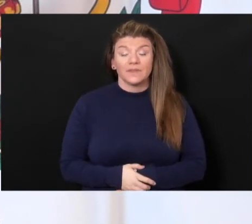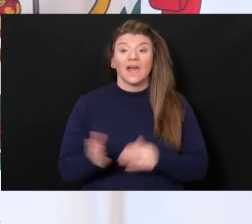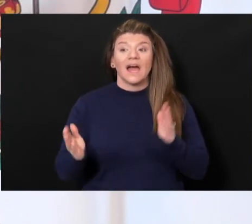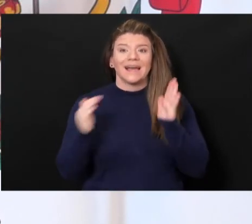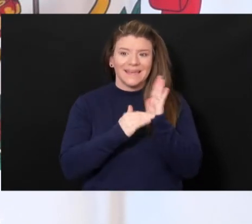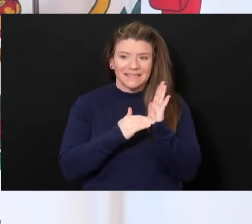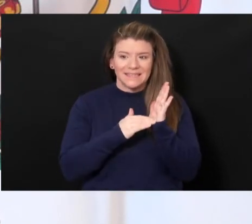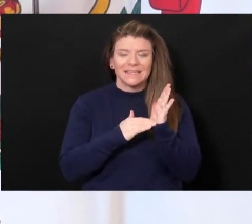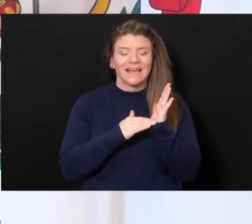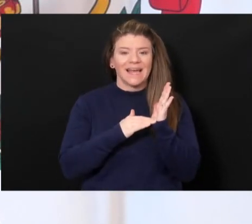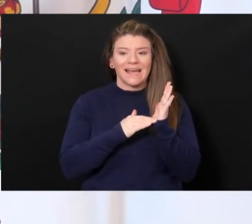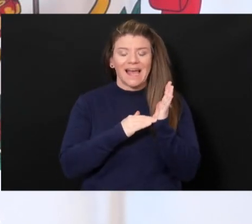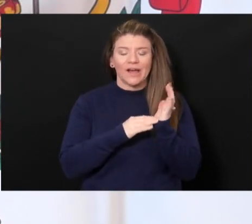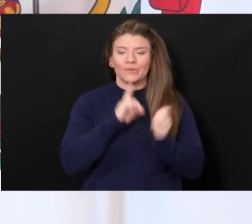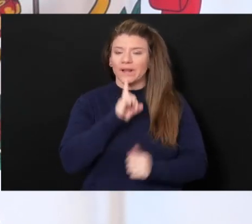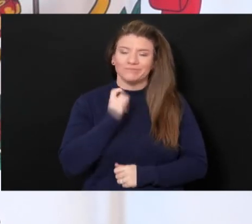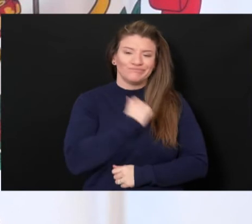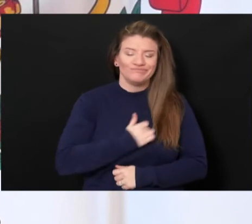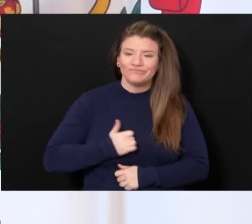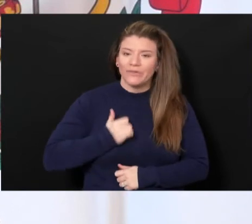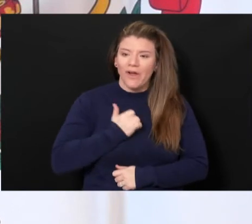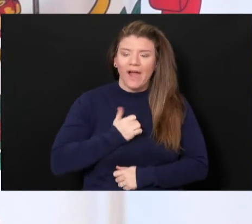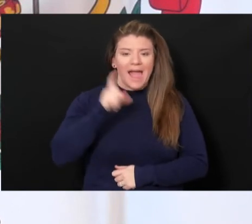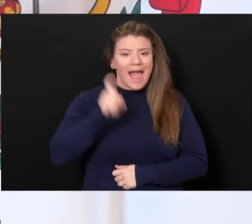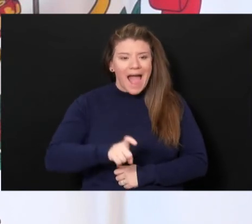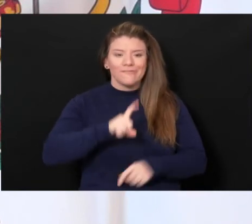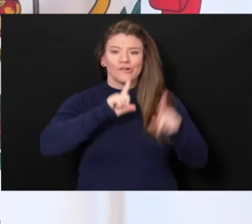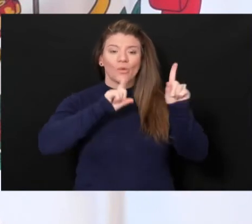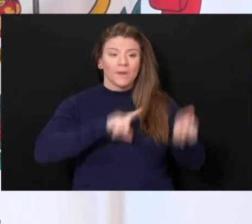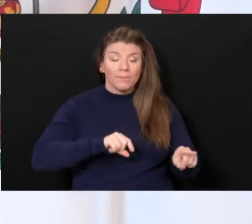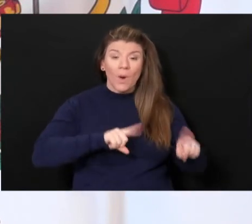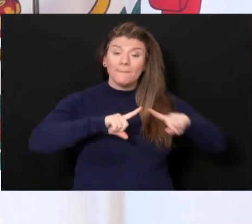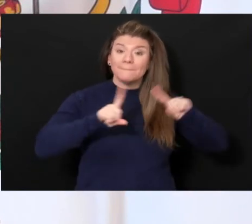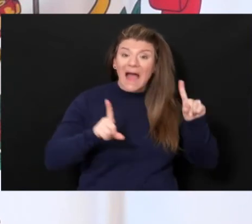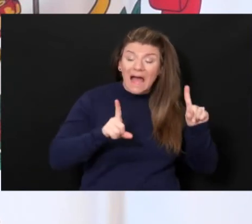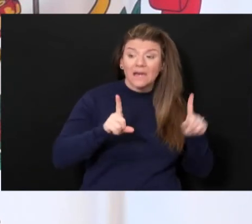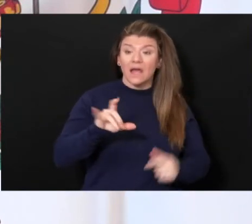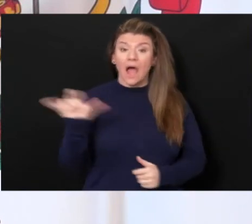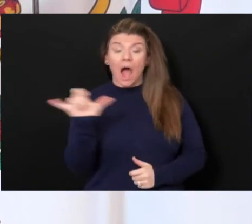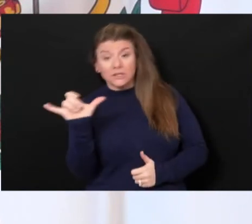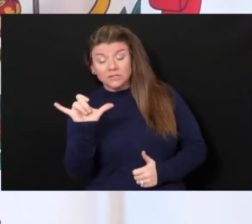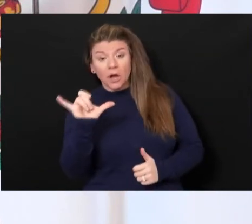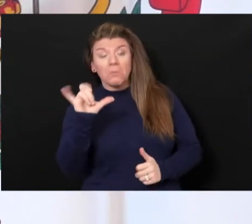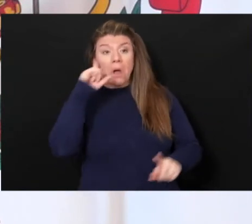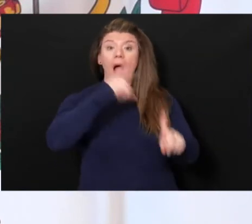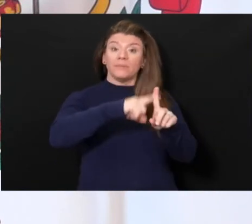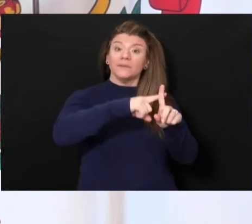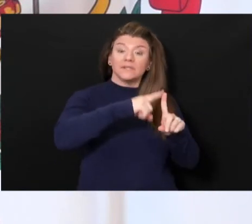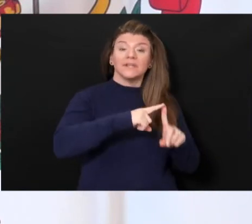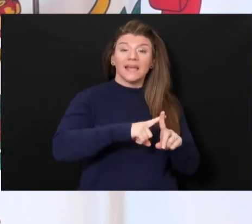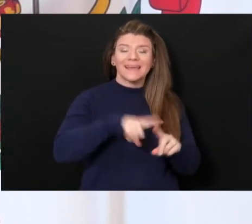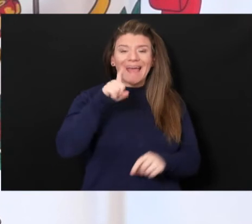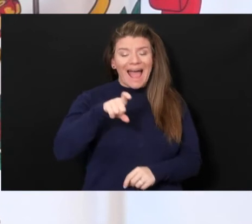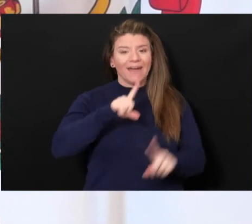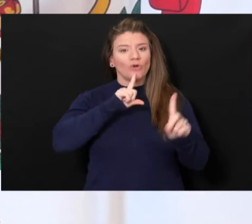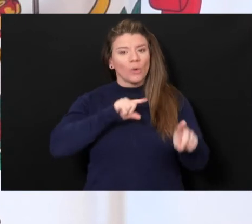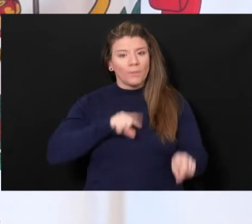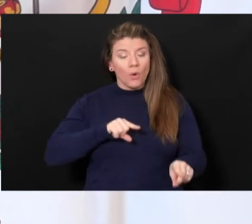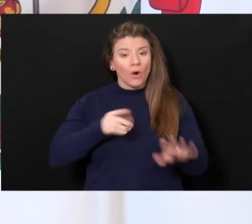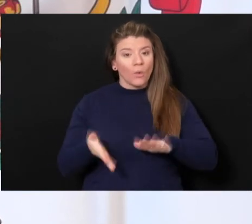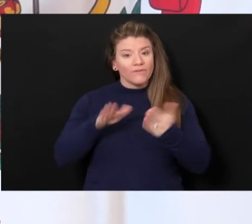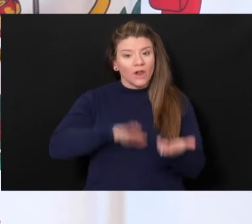Again, regretfully, but at the same time, optimistically, I have to report to you we've